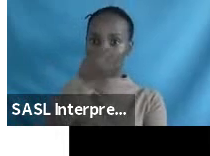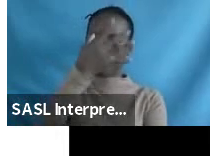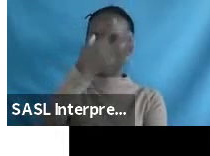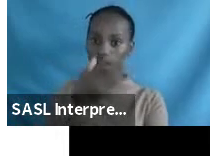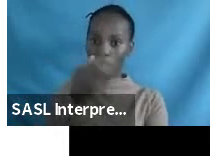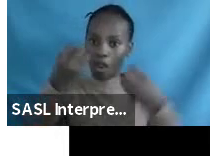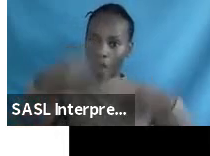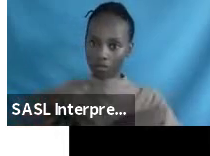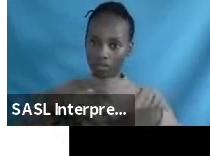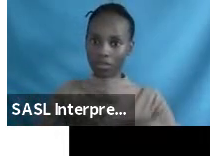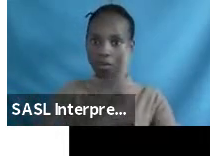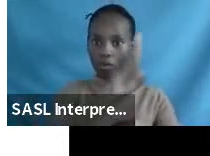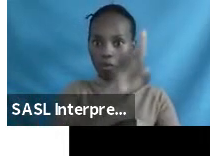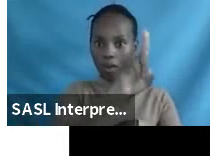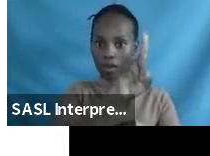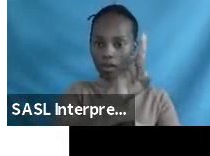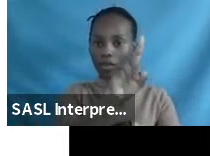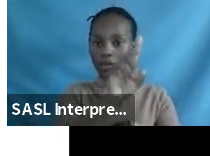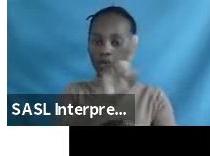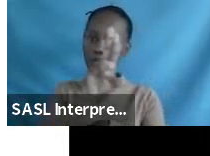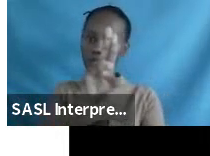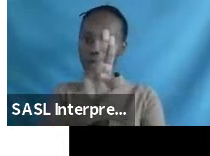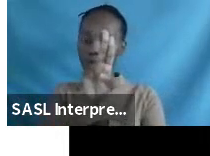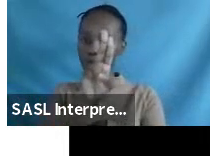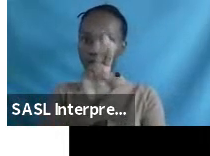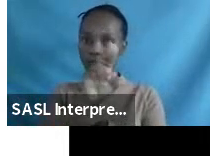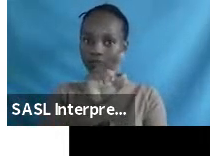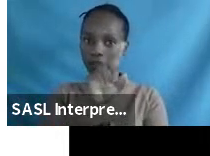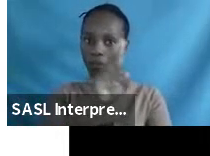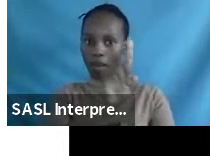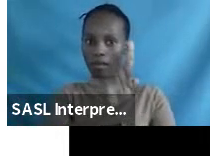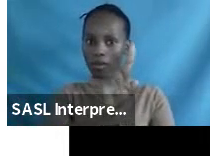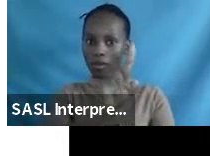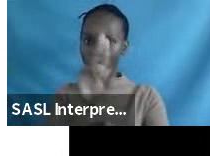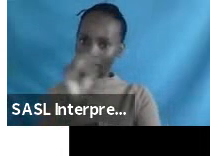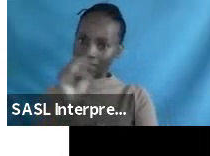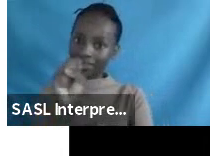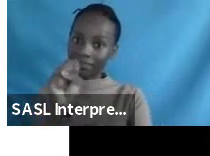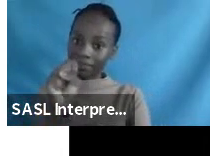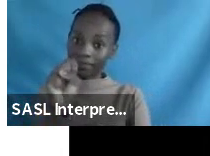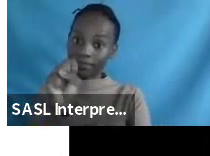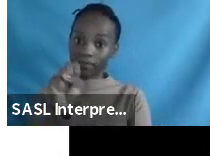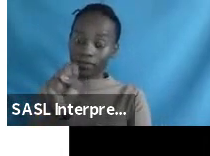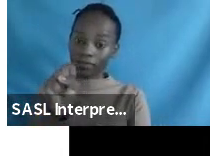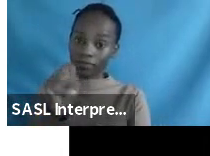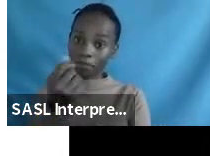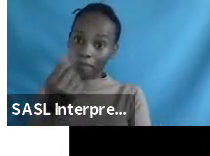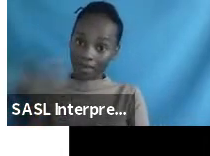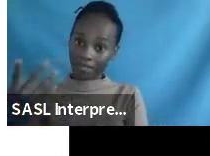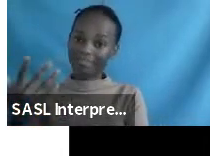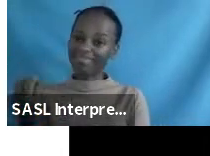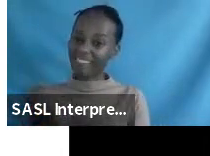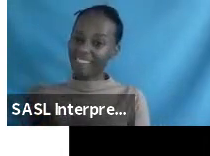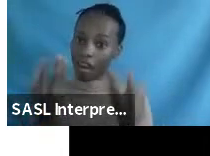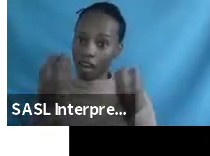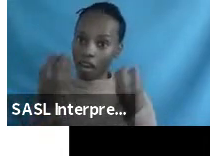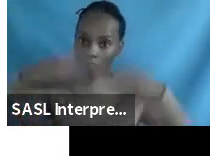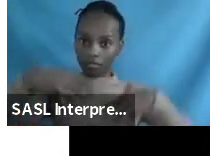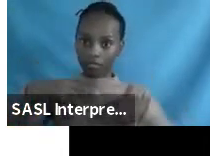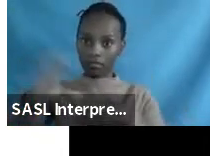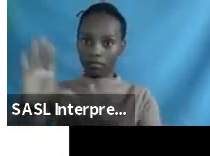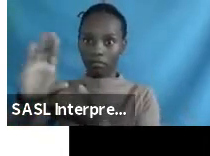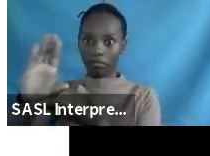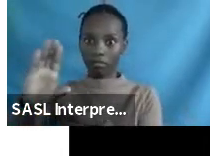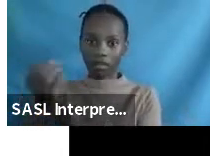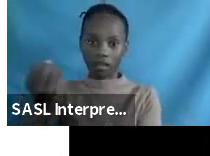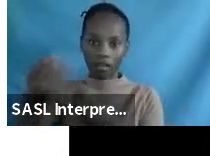$1 trillion in terms of illicit financial flows. That is a lot of money. And then it can be turned out